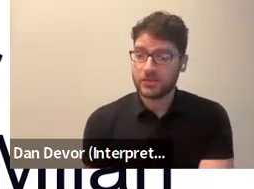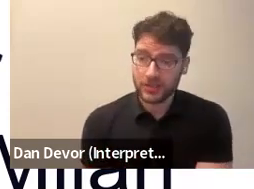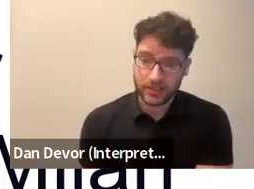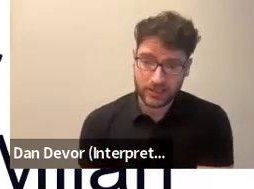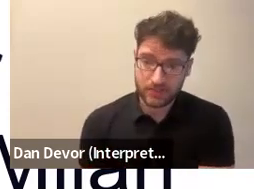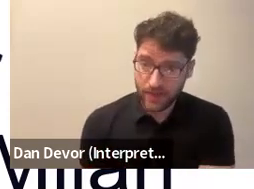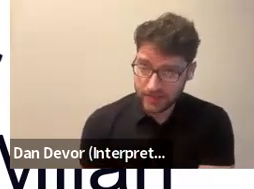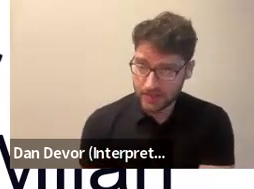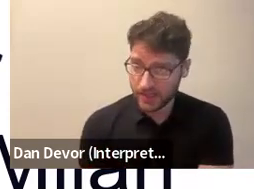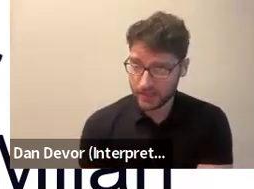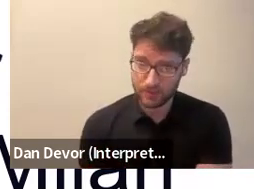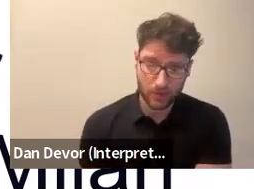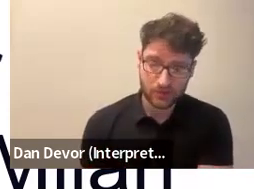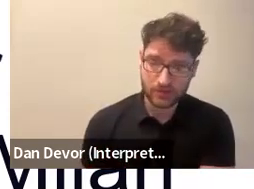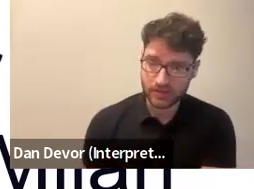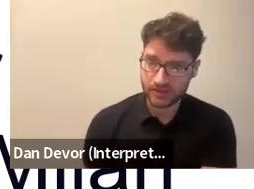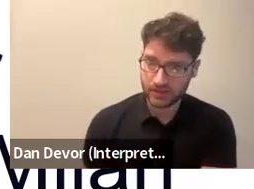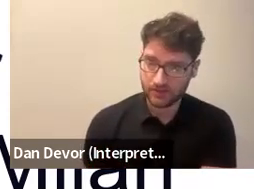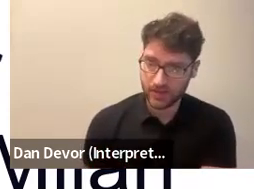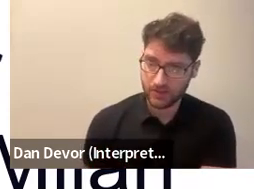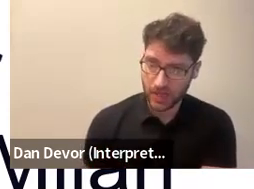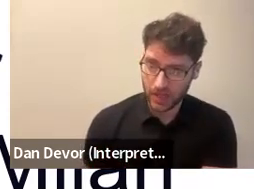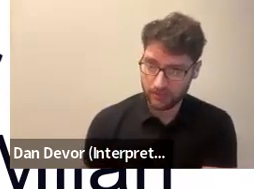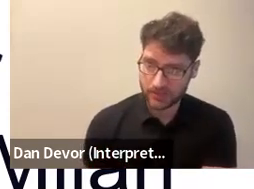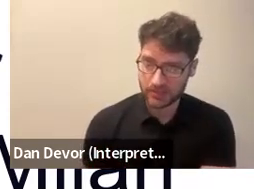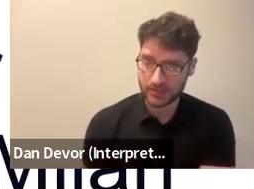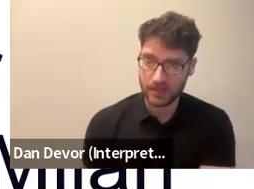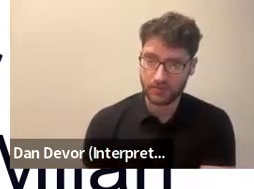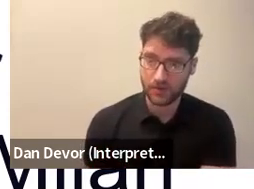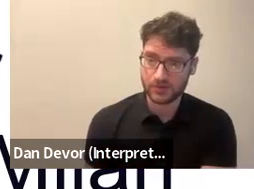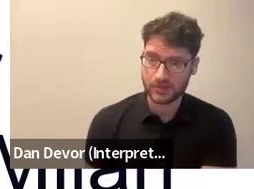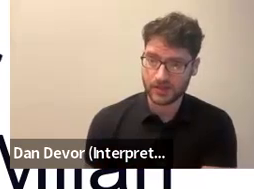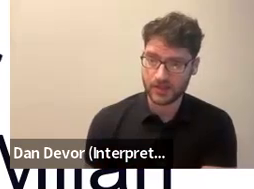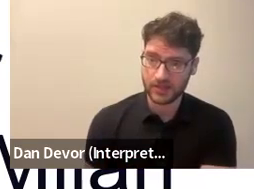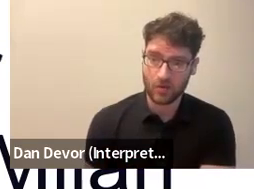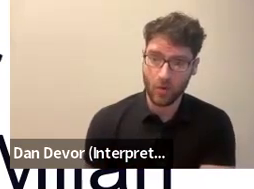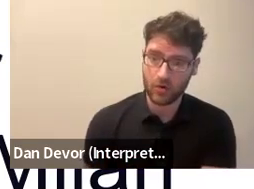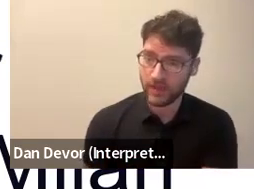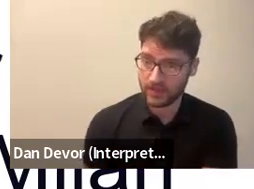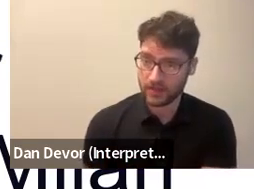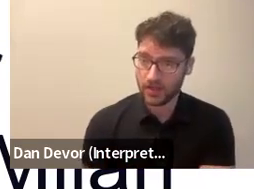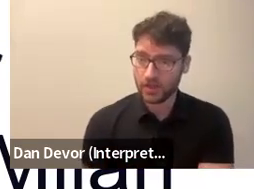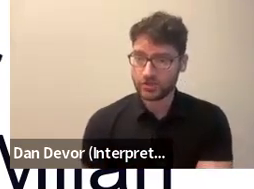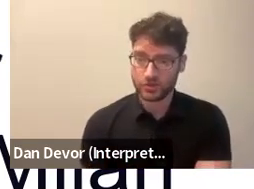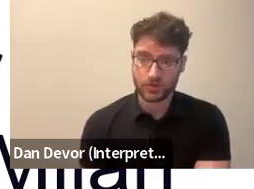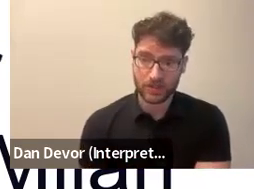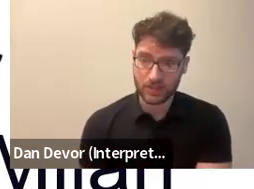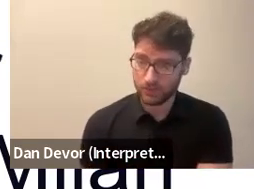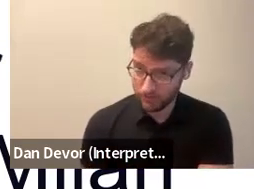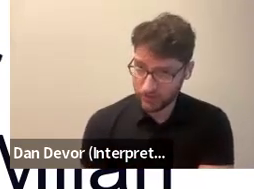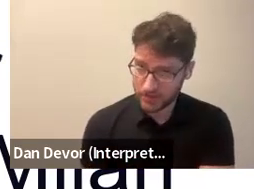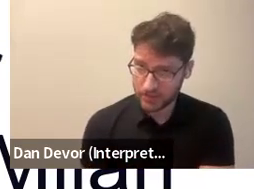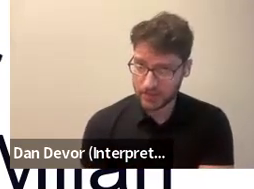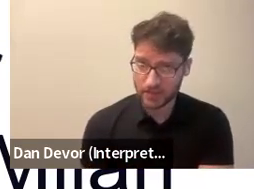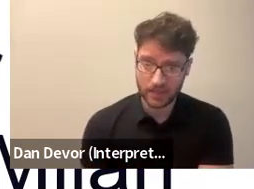Now, during the debates and proposals for that Milan conference, they proposed that the oral method should be